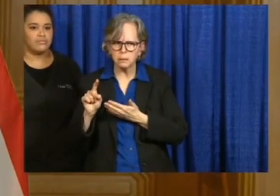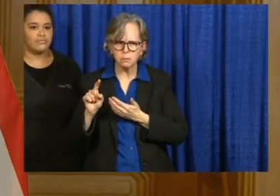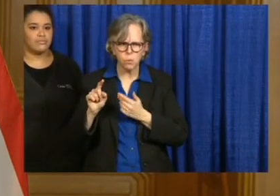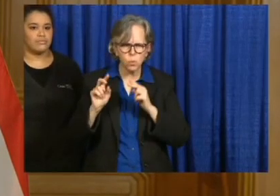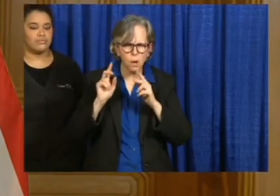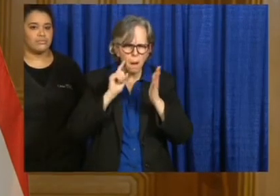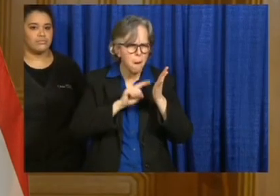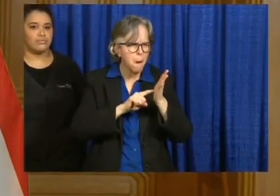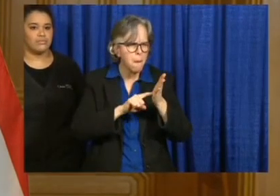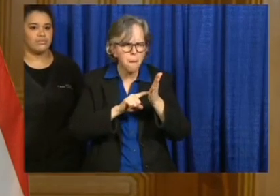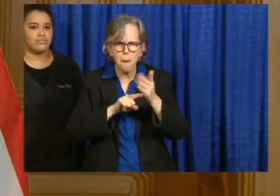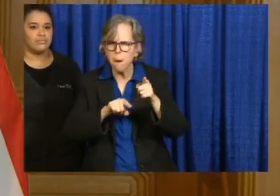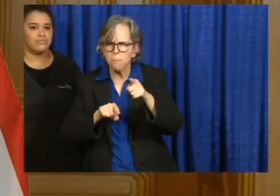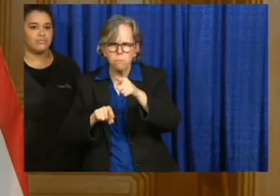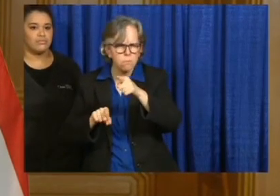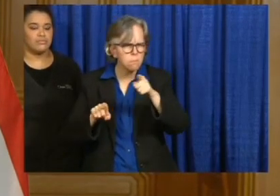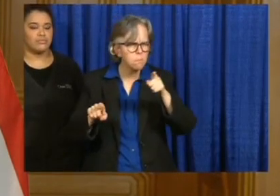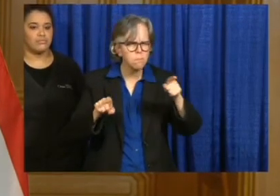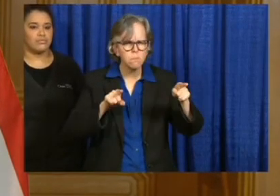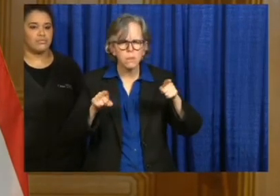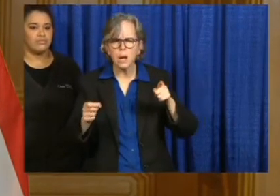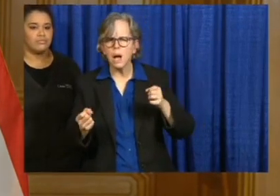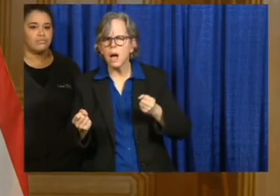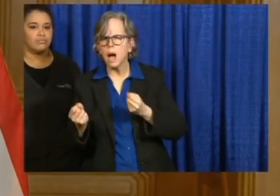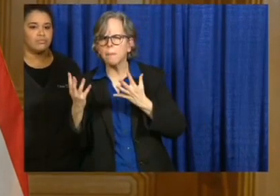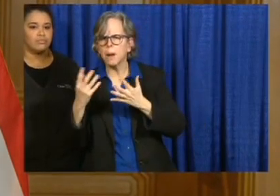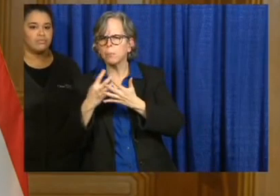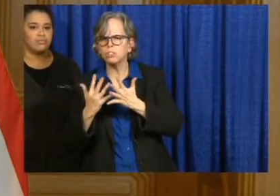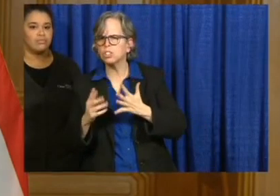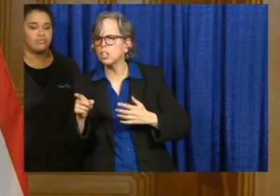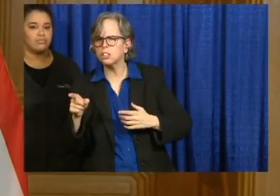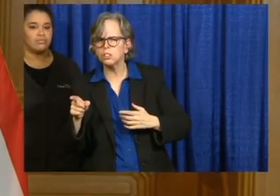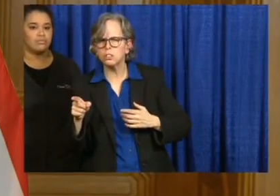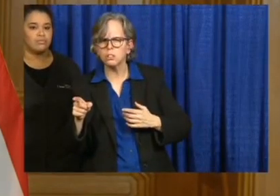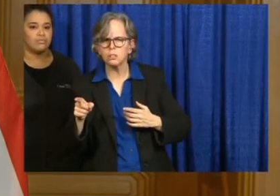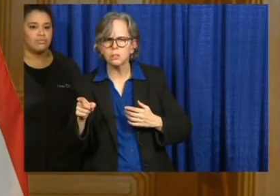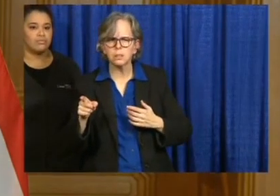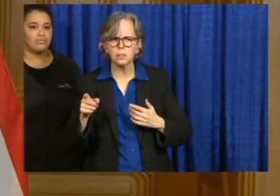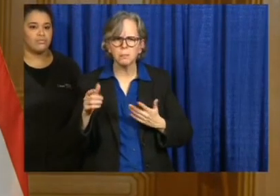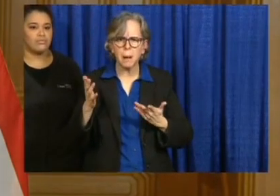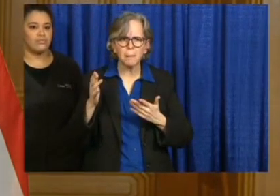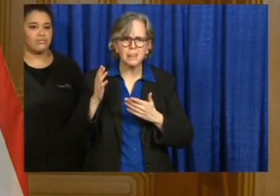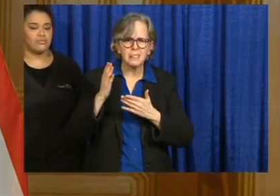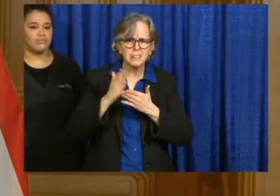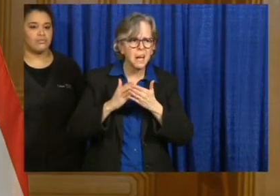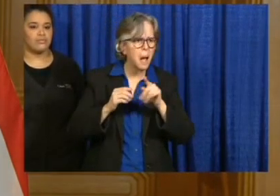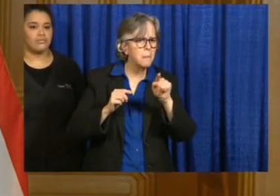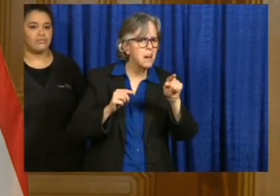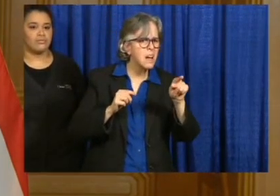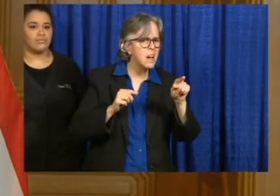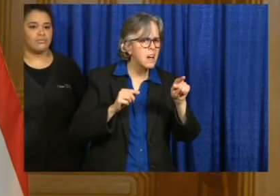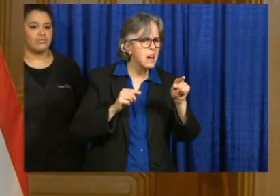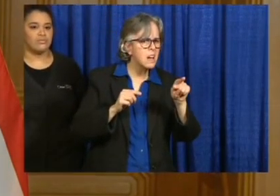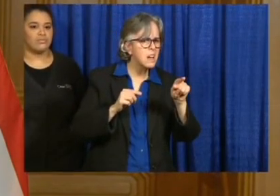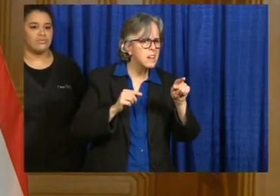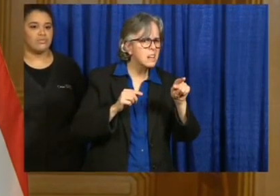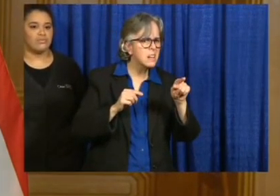exactly if there are prisoners there who are not in there for violent crimes,